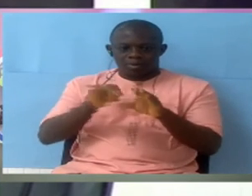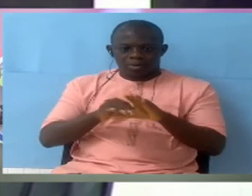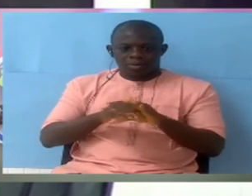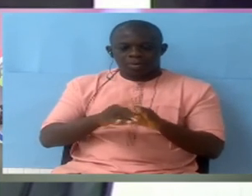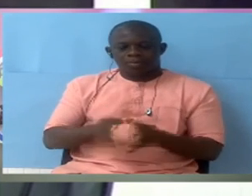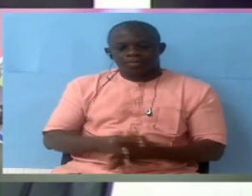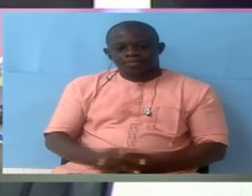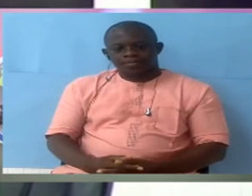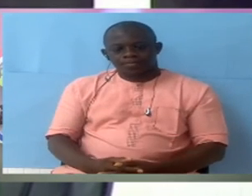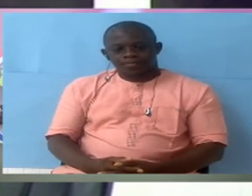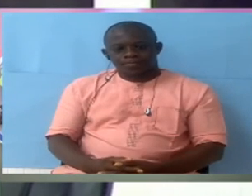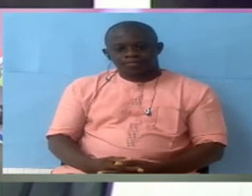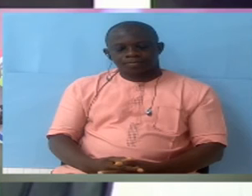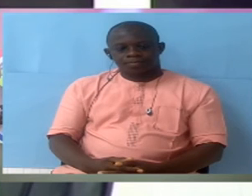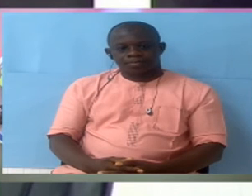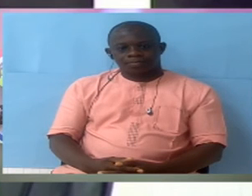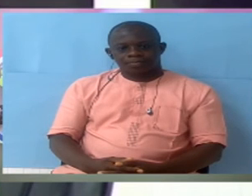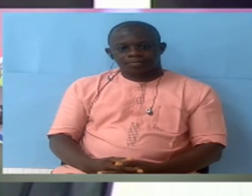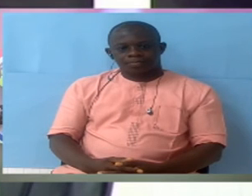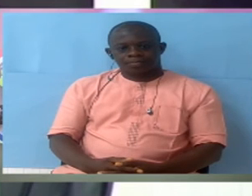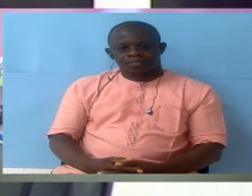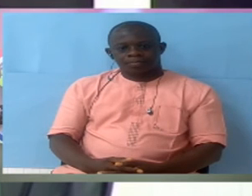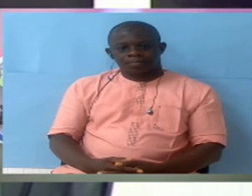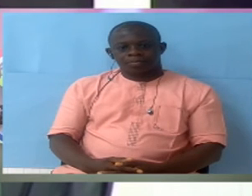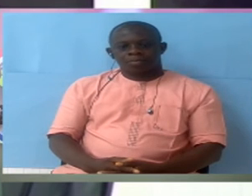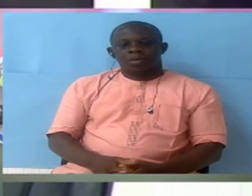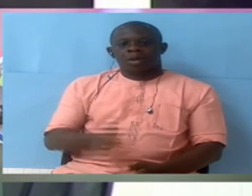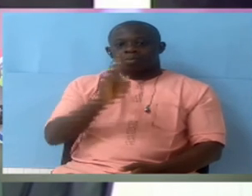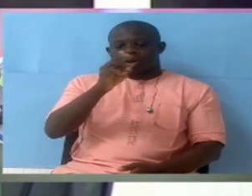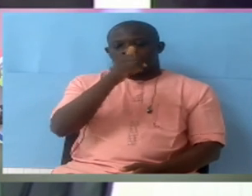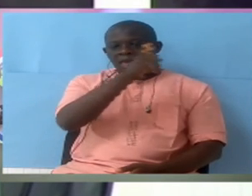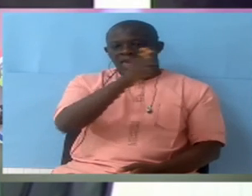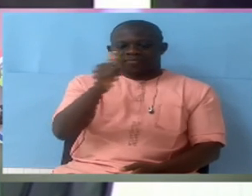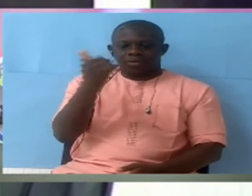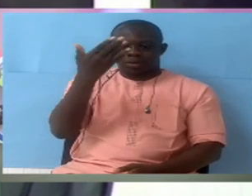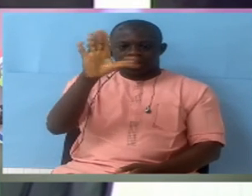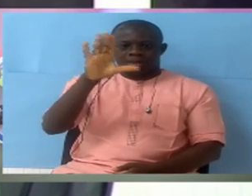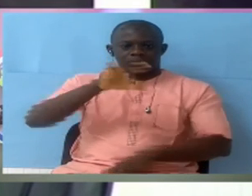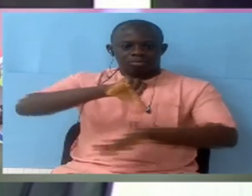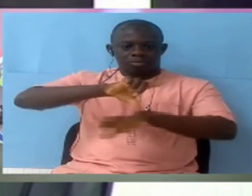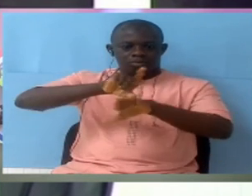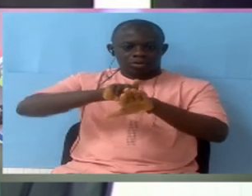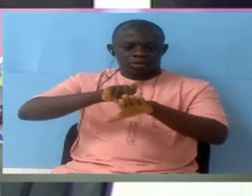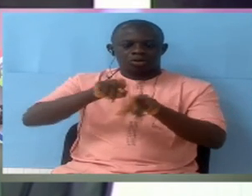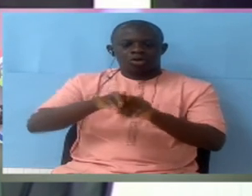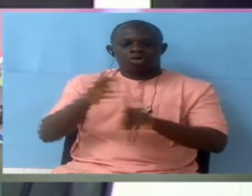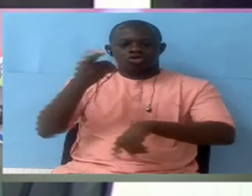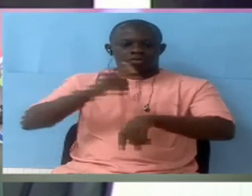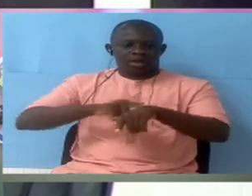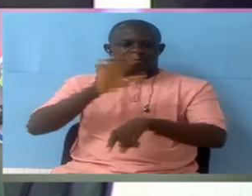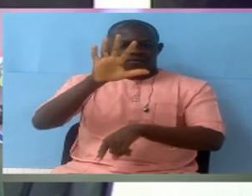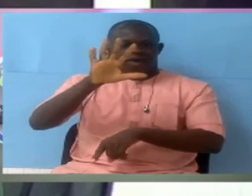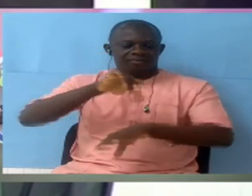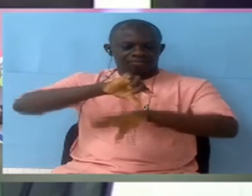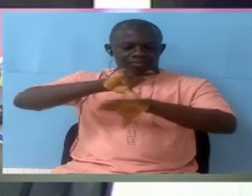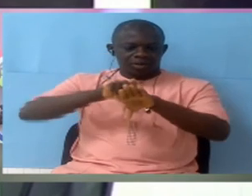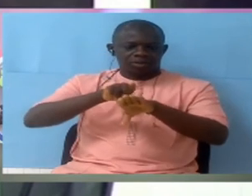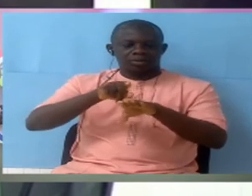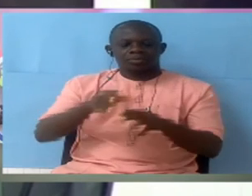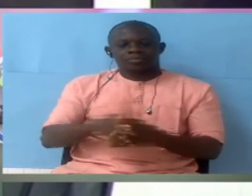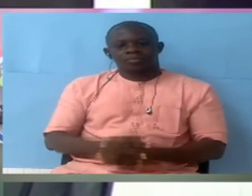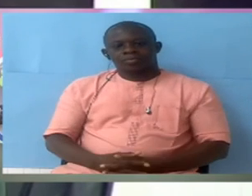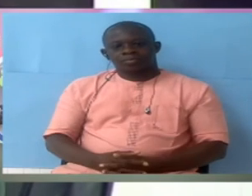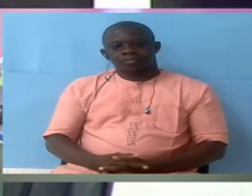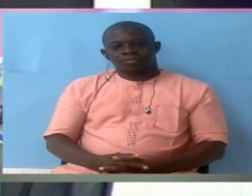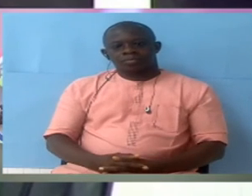suñu mbokay. But every is just 10 minutes. Waye nak fukki minute rek lañ ñangu. Sometimes 5 minutes. Yéne sa juroomi minute